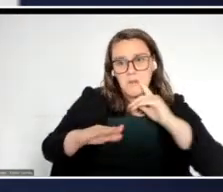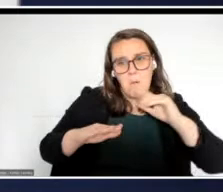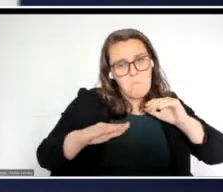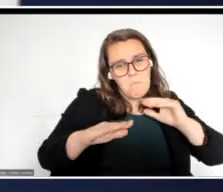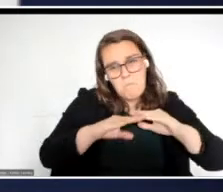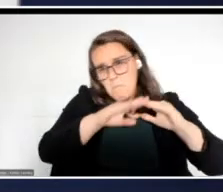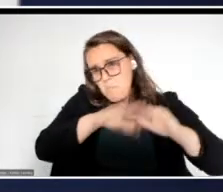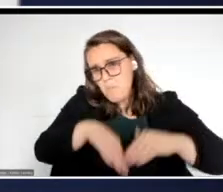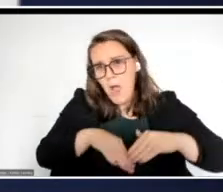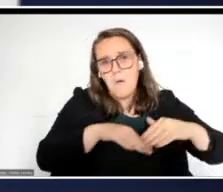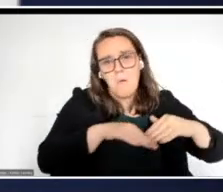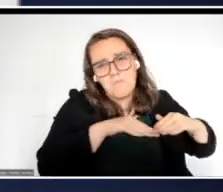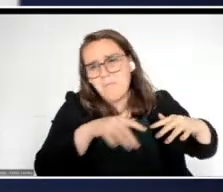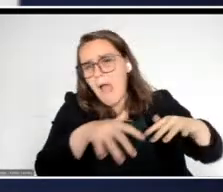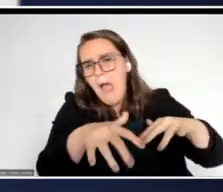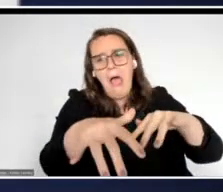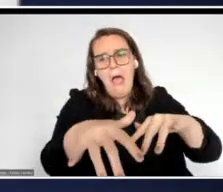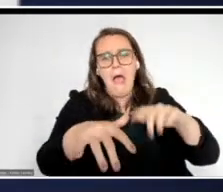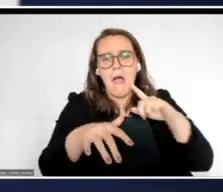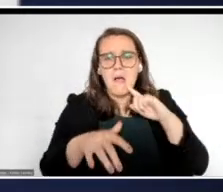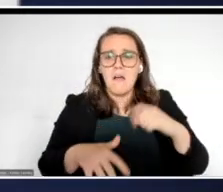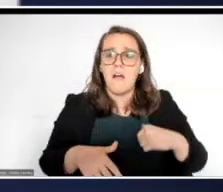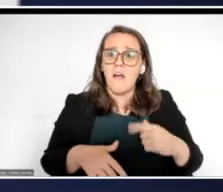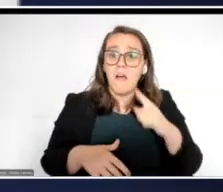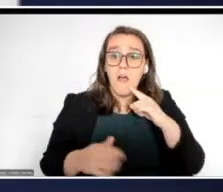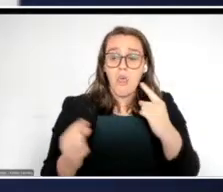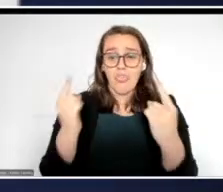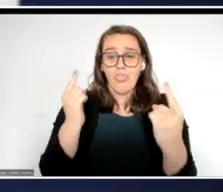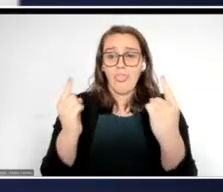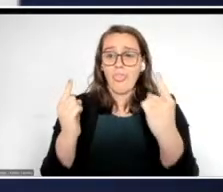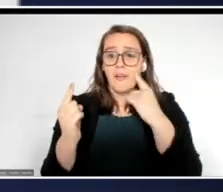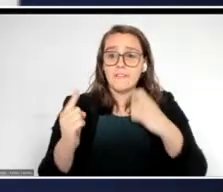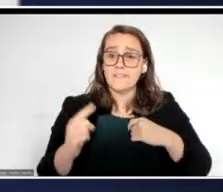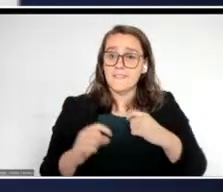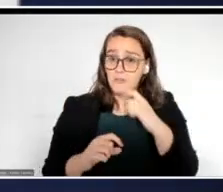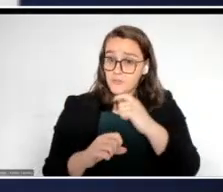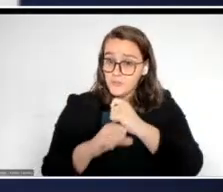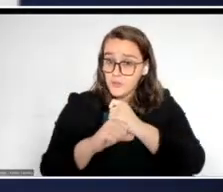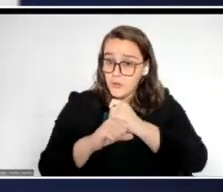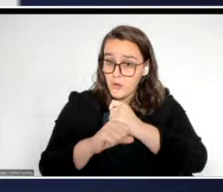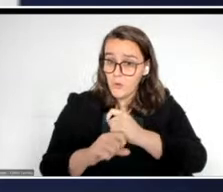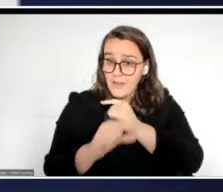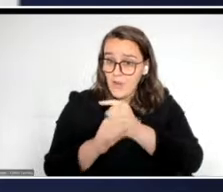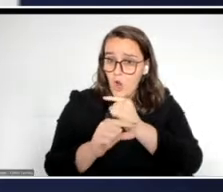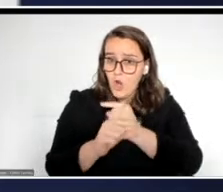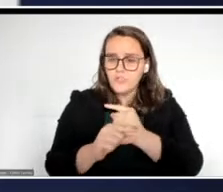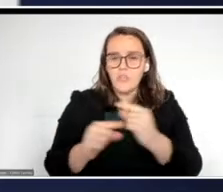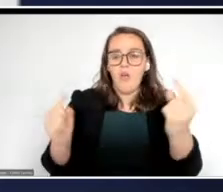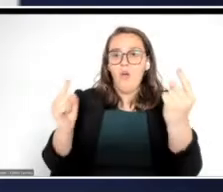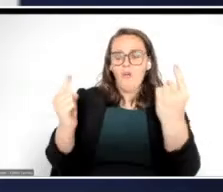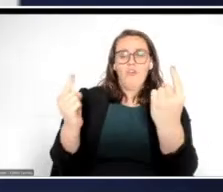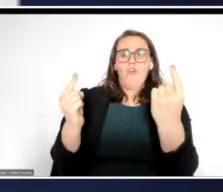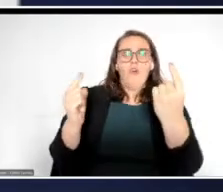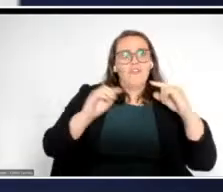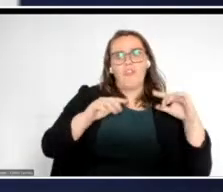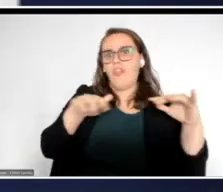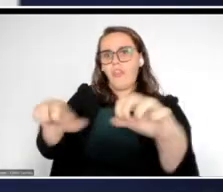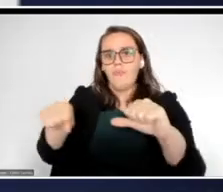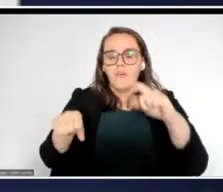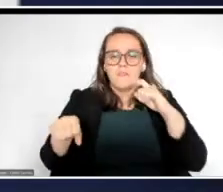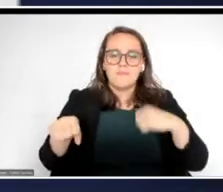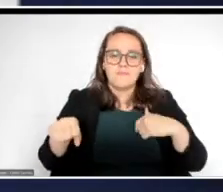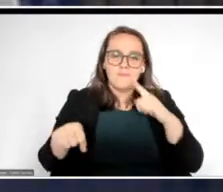Wednesday, running past security guards and breaking fences. When the president returned to the White House around